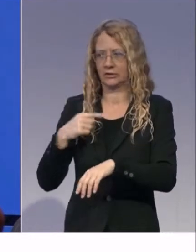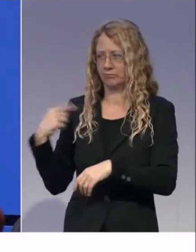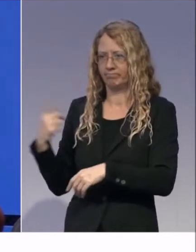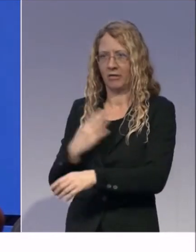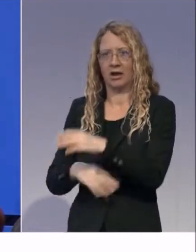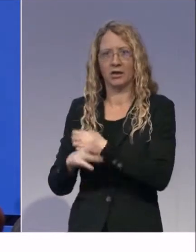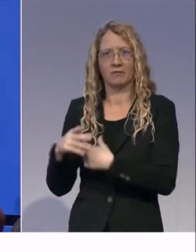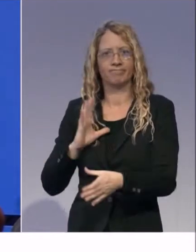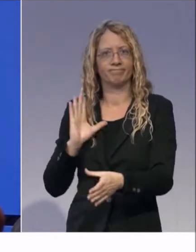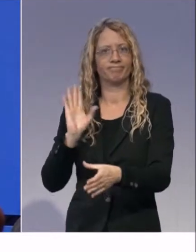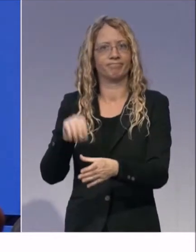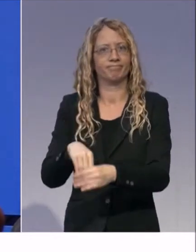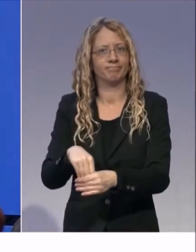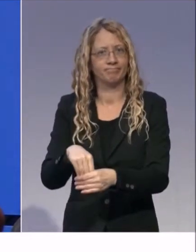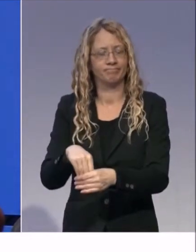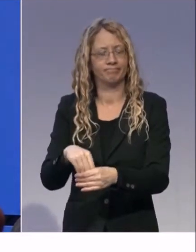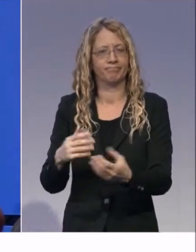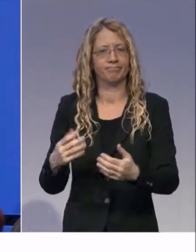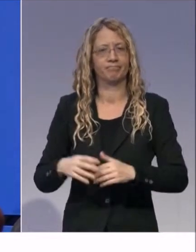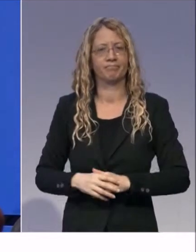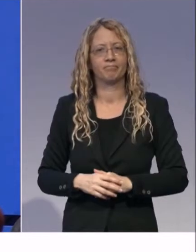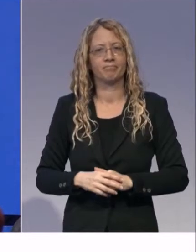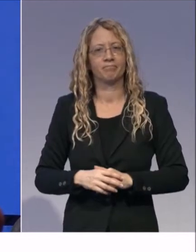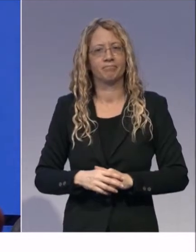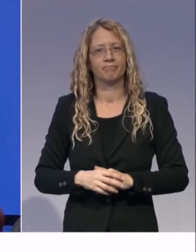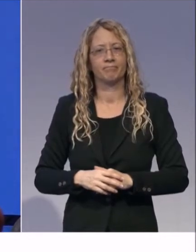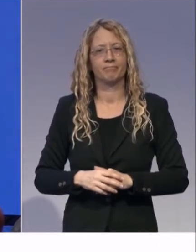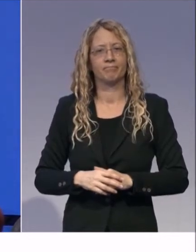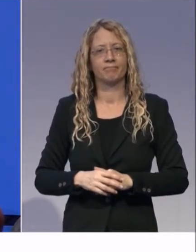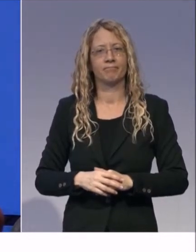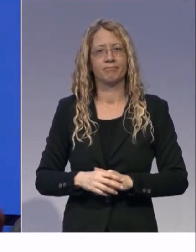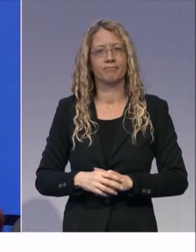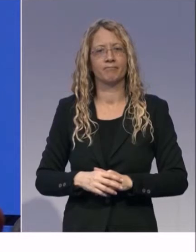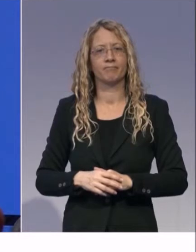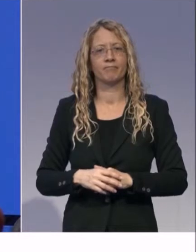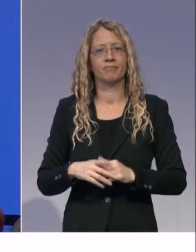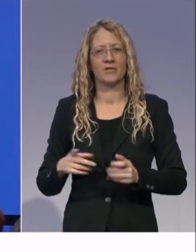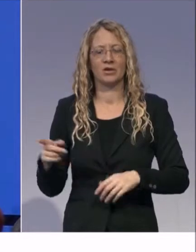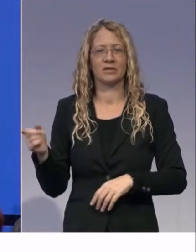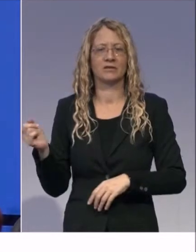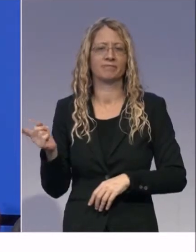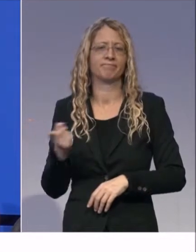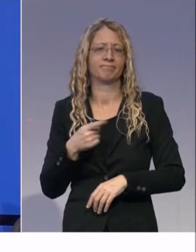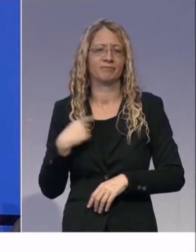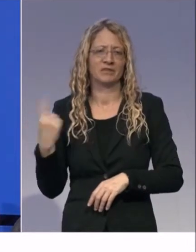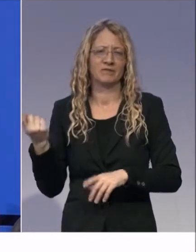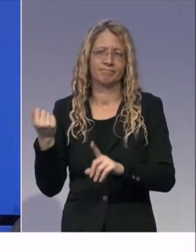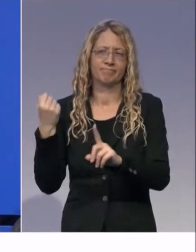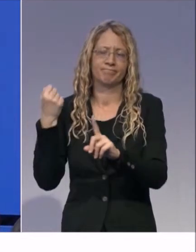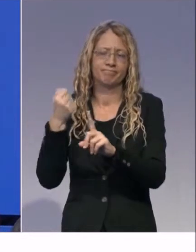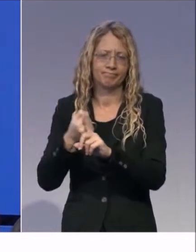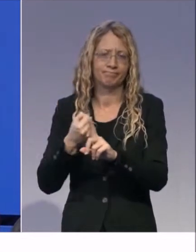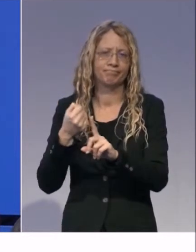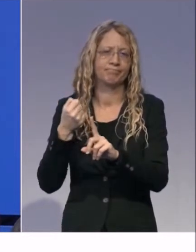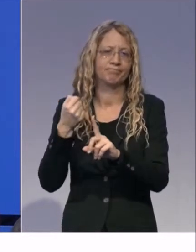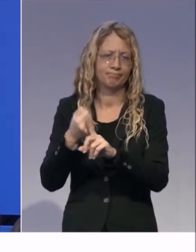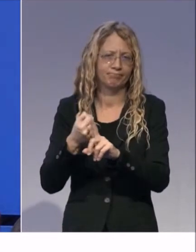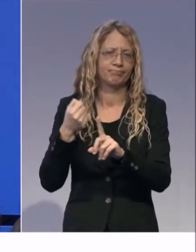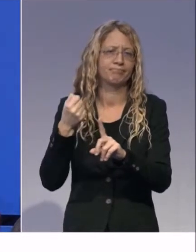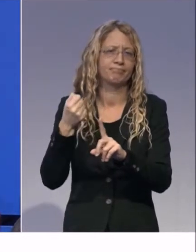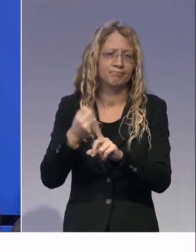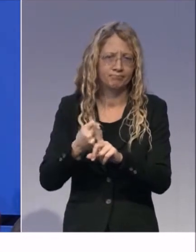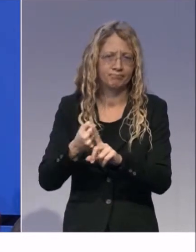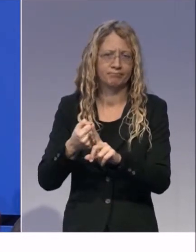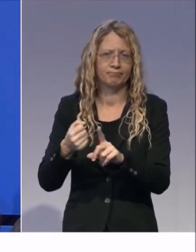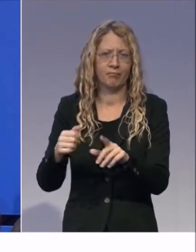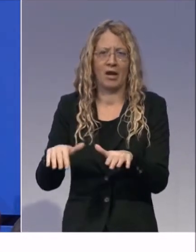category. So then we had to intervene that they shouldn't base their selection only on being